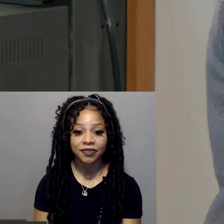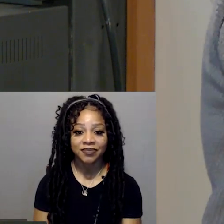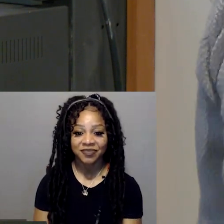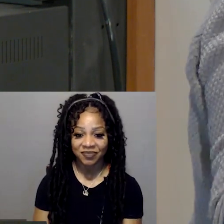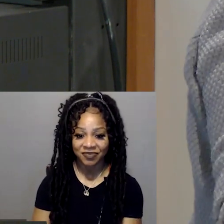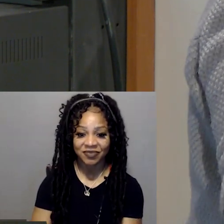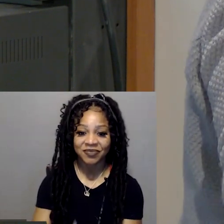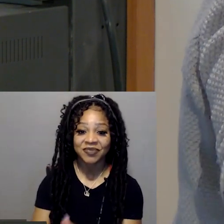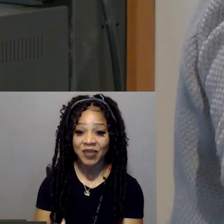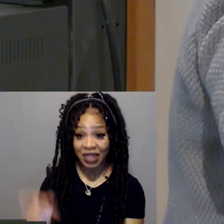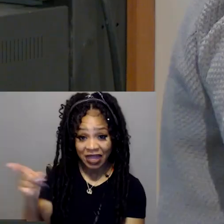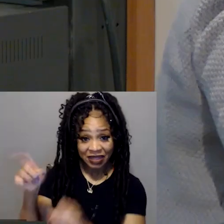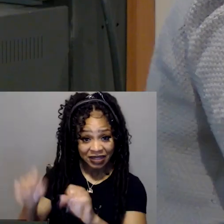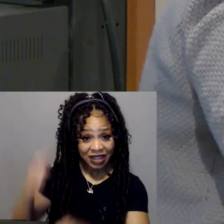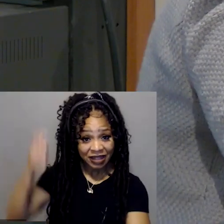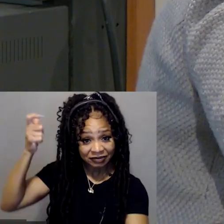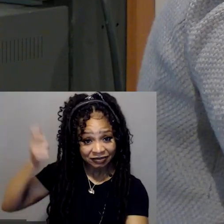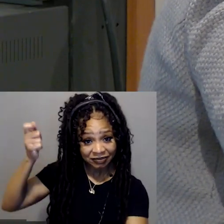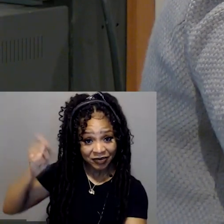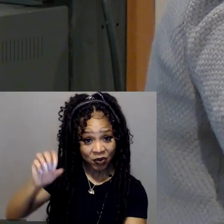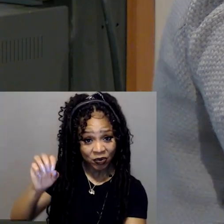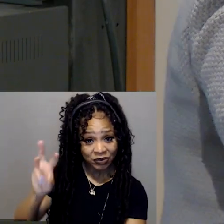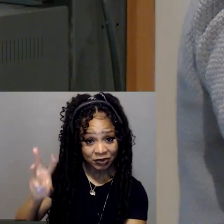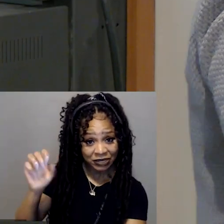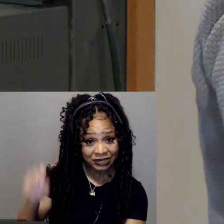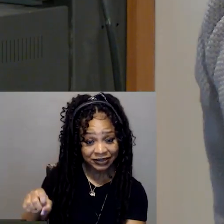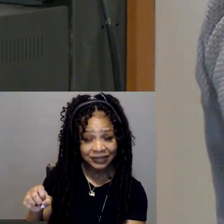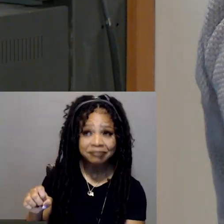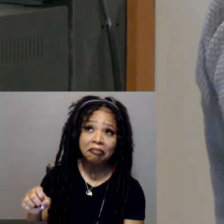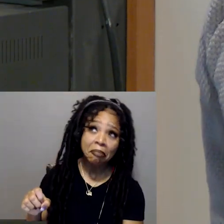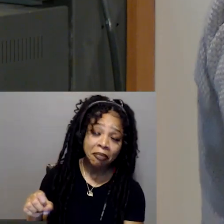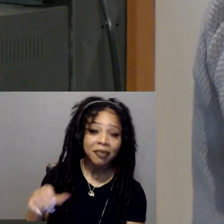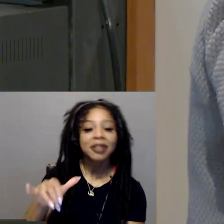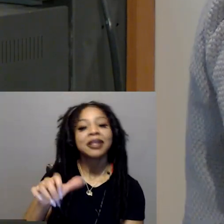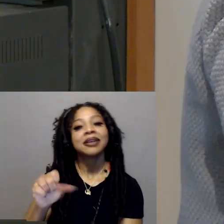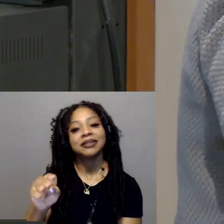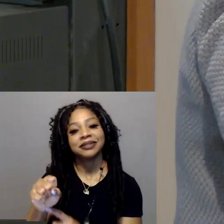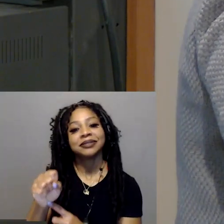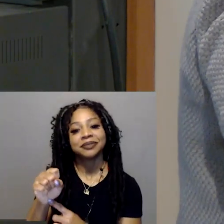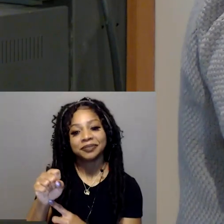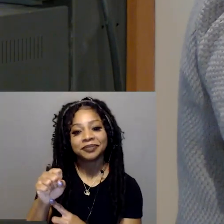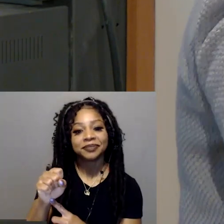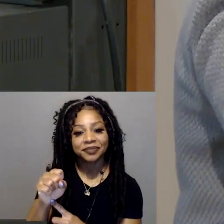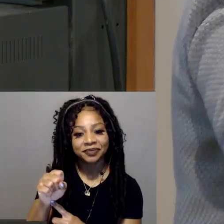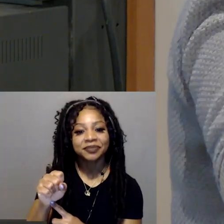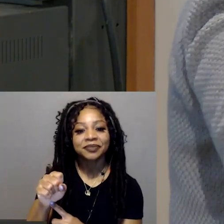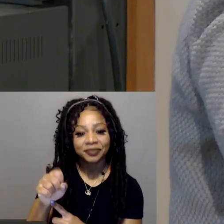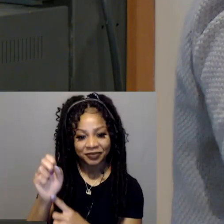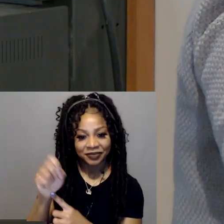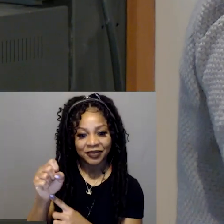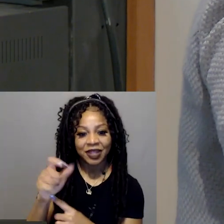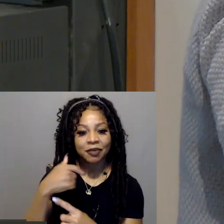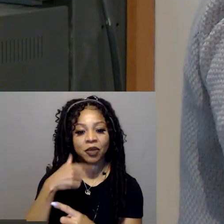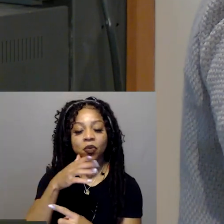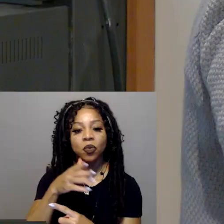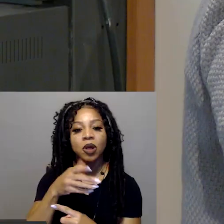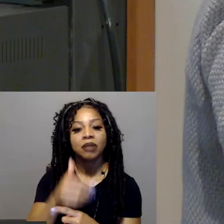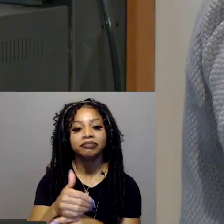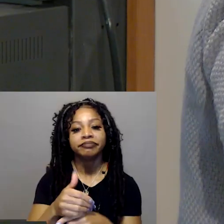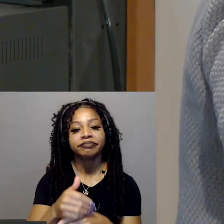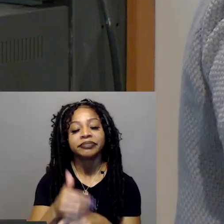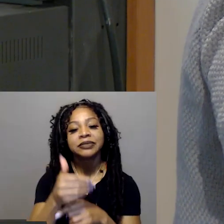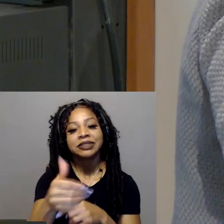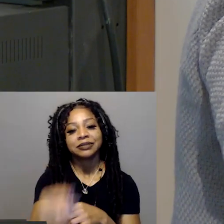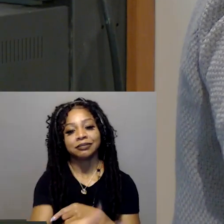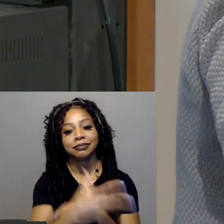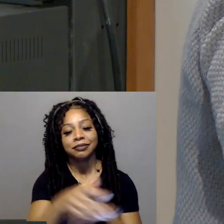They can receive welfare is one of the answers. Yes, so that is it. I'm going to go to the next slide to explain it a little bit